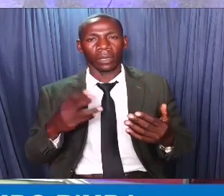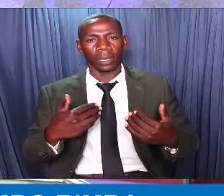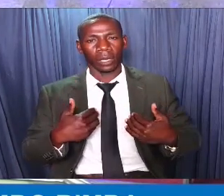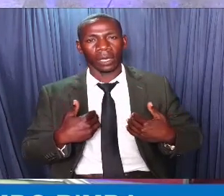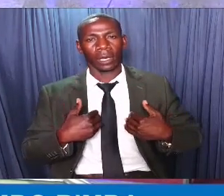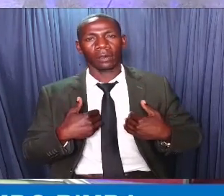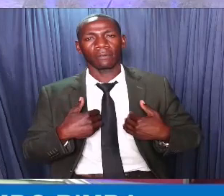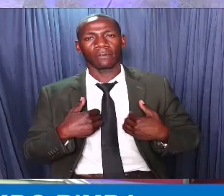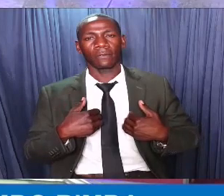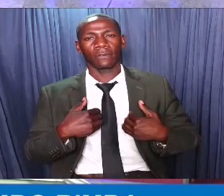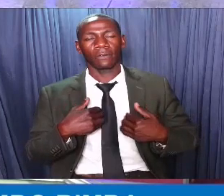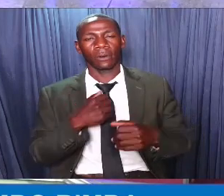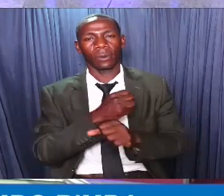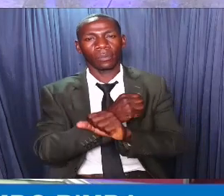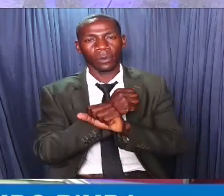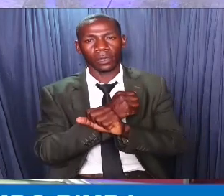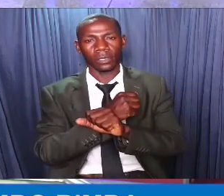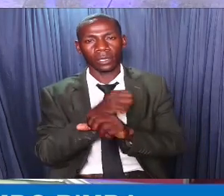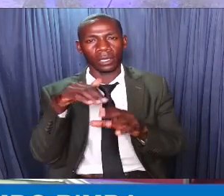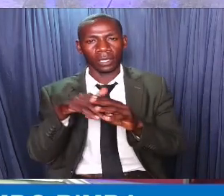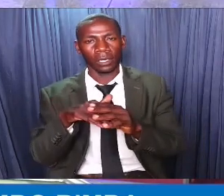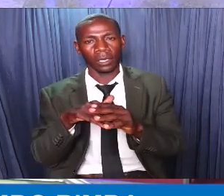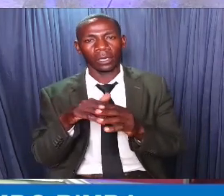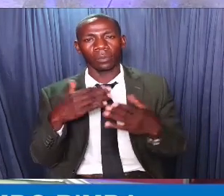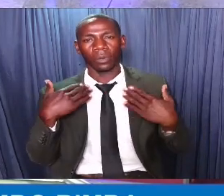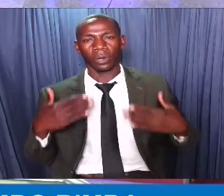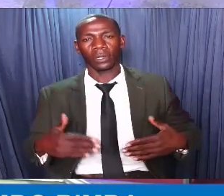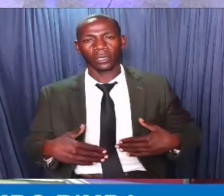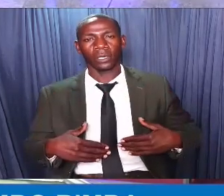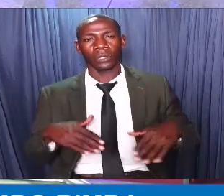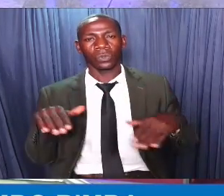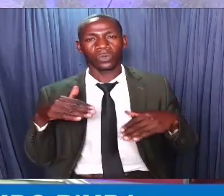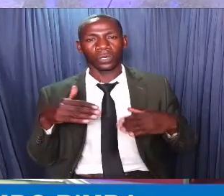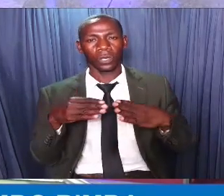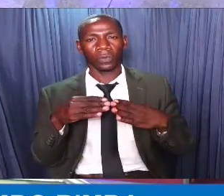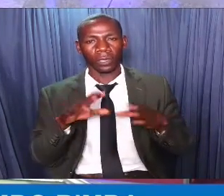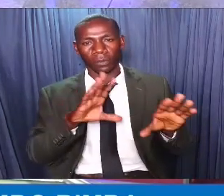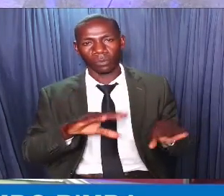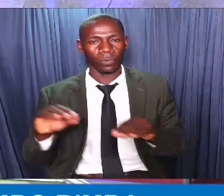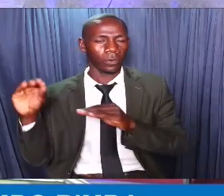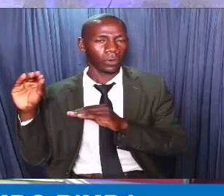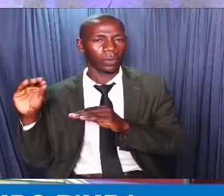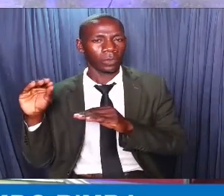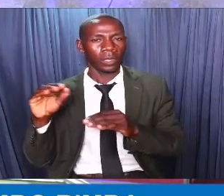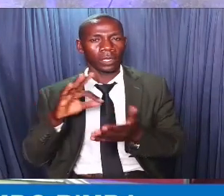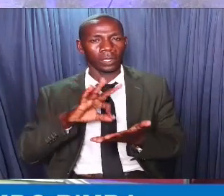kuna cells zinaitwa kinga. We have the white blood cells. Kinga hiyo inaondoka ukifanya dhambi. That defense goes away when you commit. Ni roho wa Mungu. And that is the spirit of